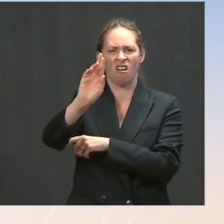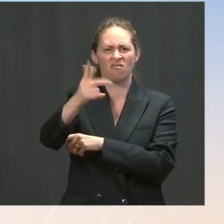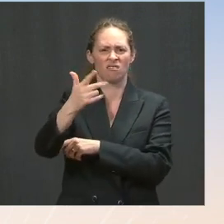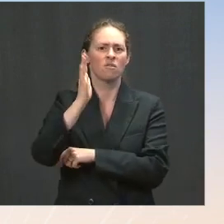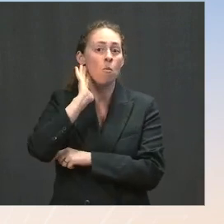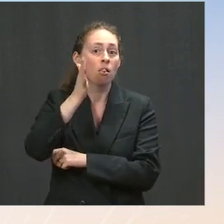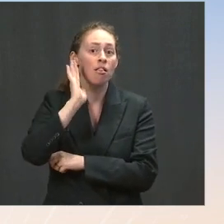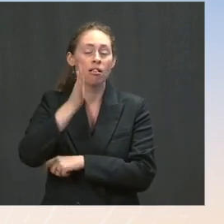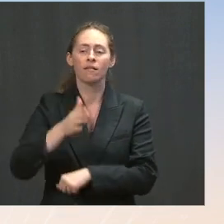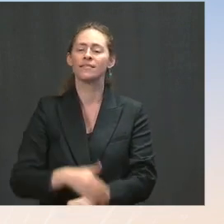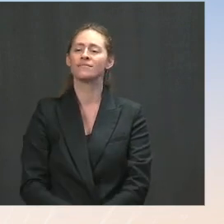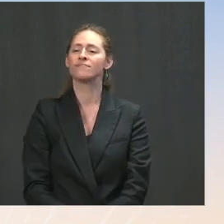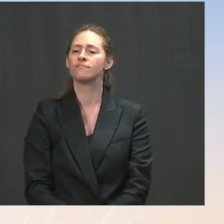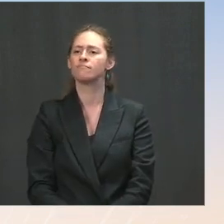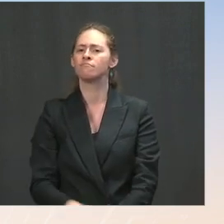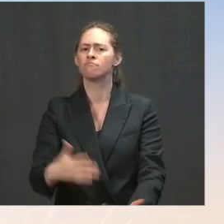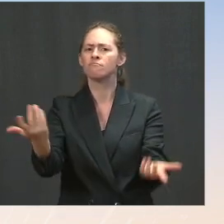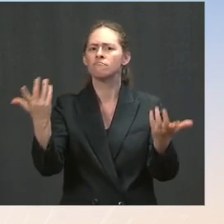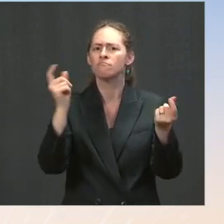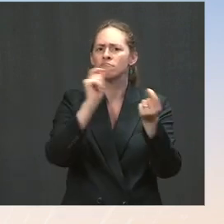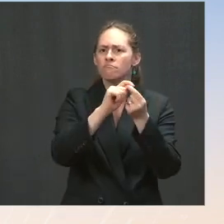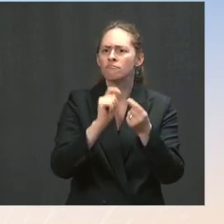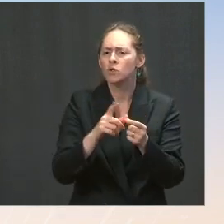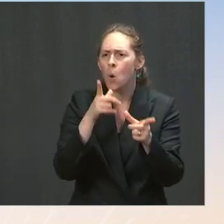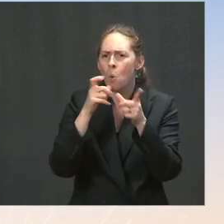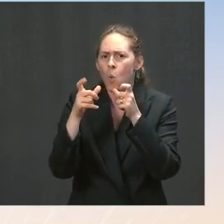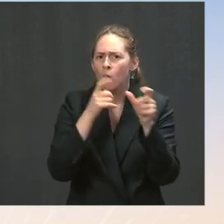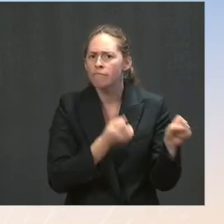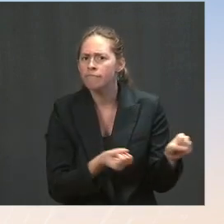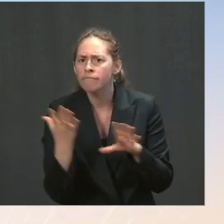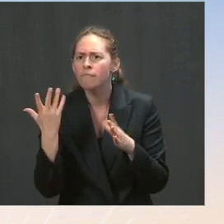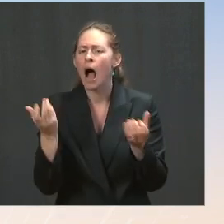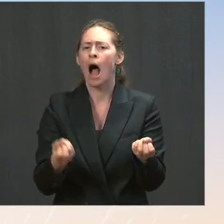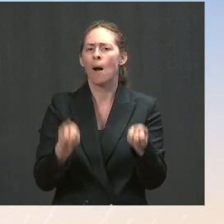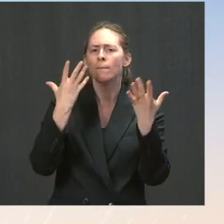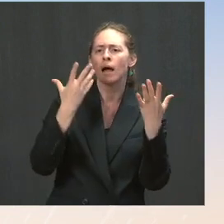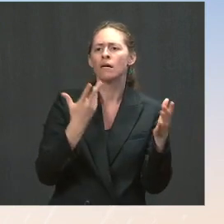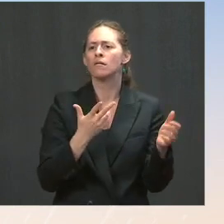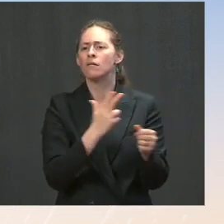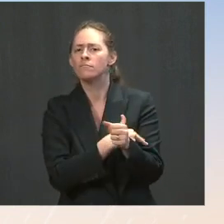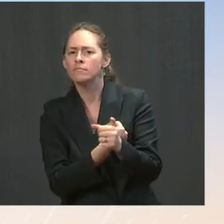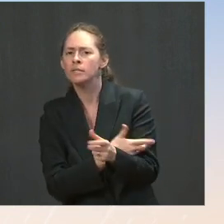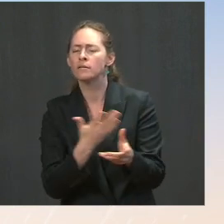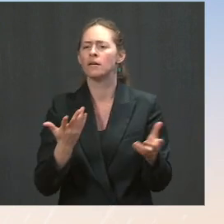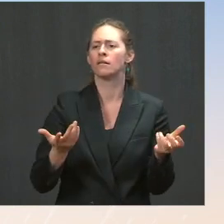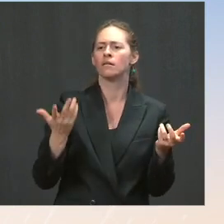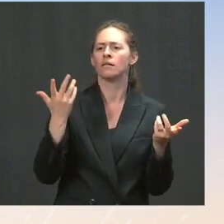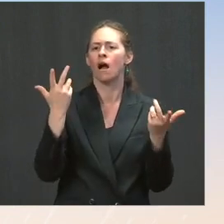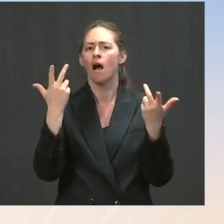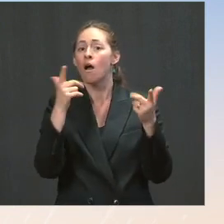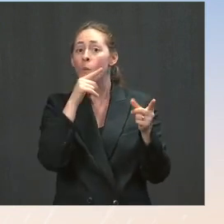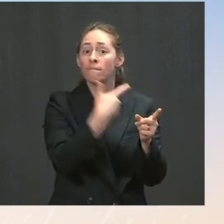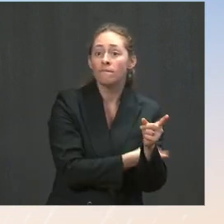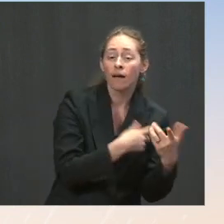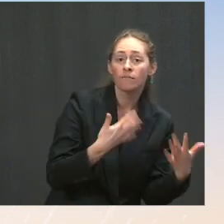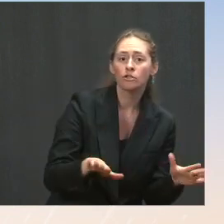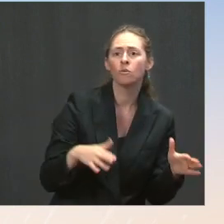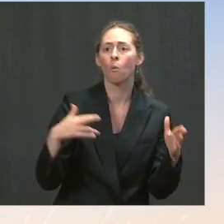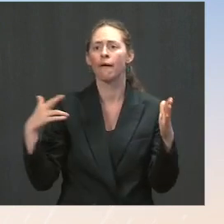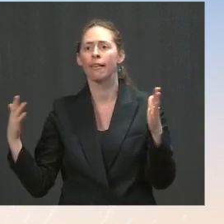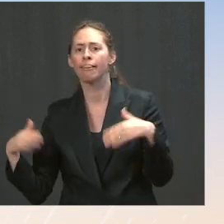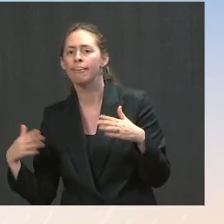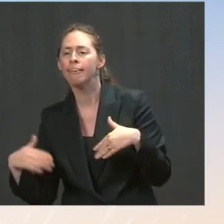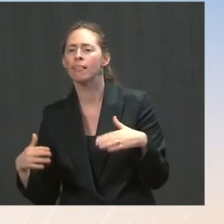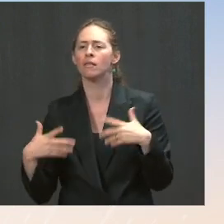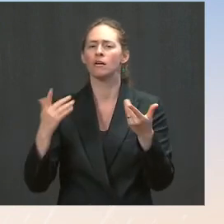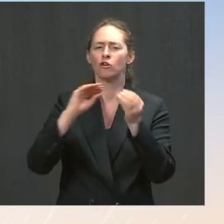or get sick who are vaccinated, and those who are unvaccinated, what hospitalizations look like as the percentage breaks down. But